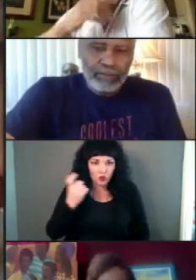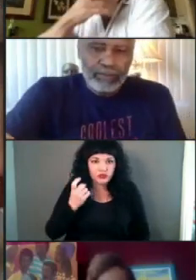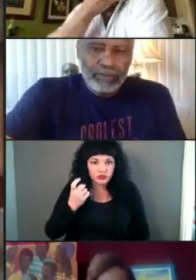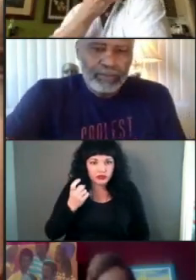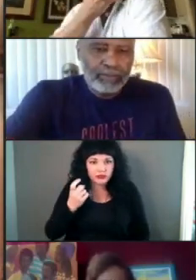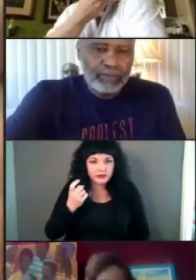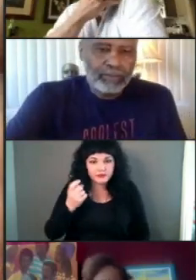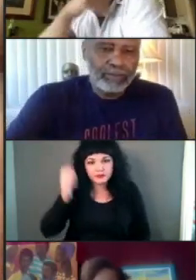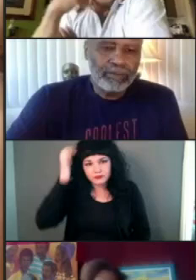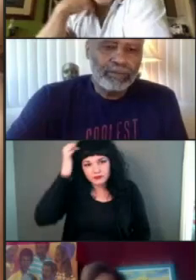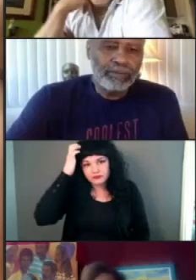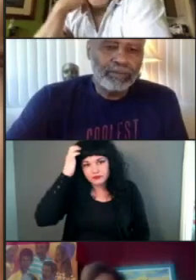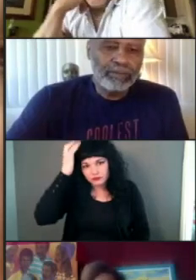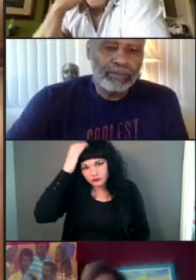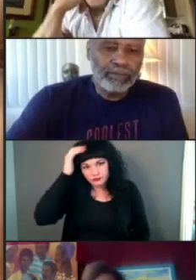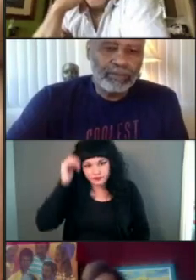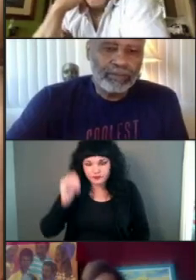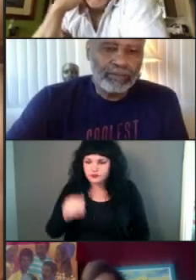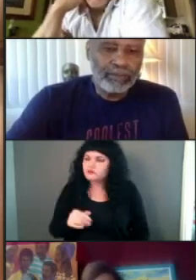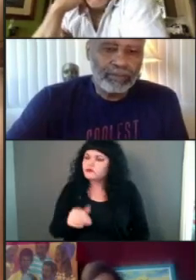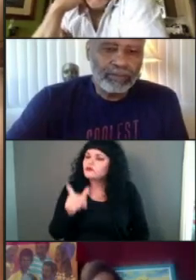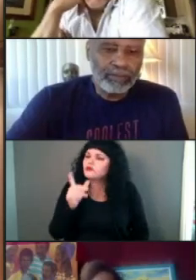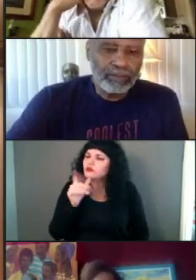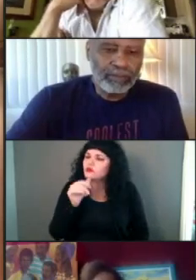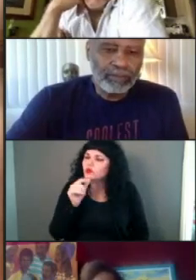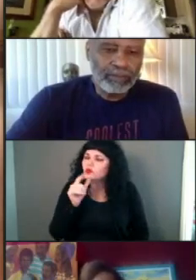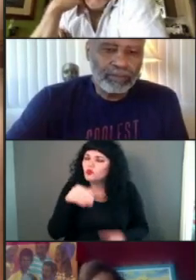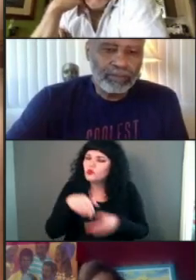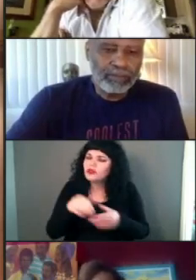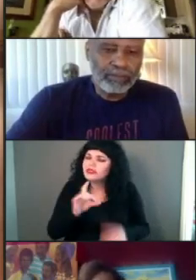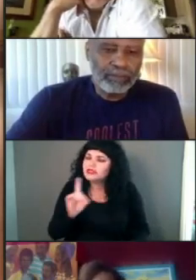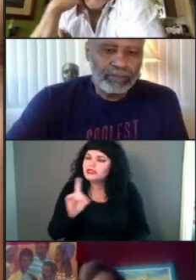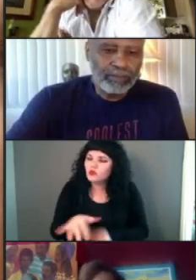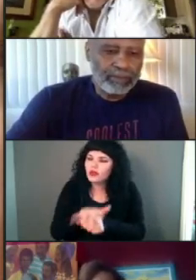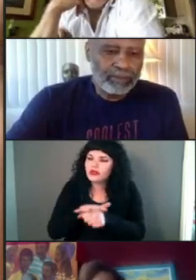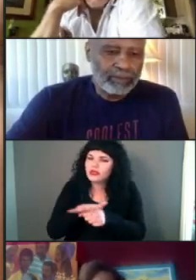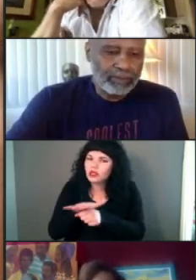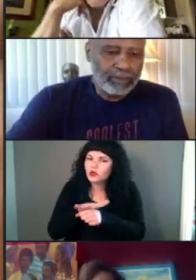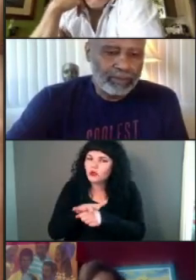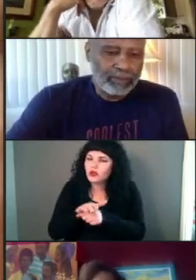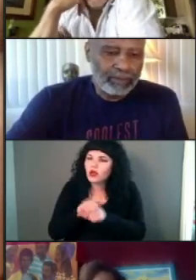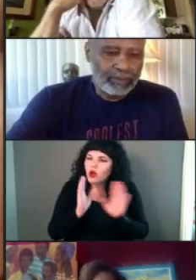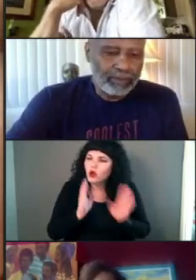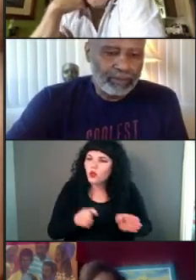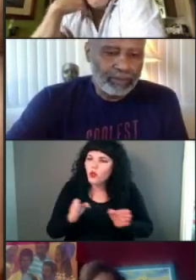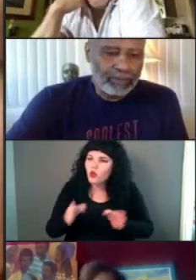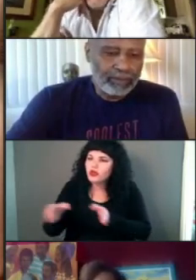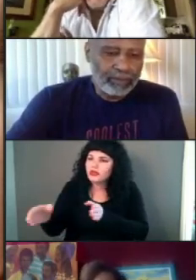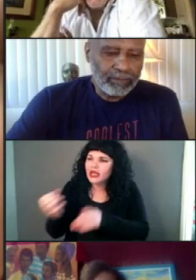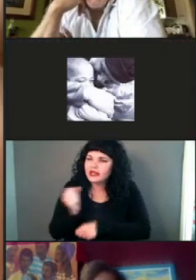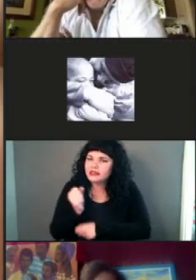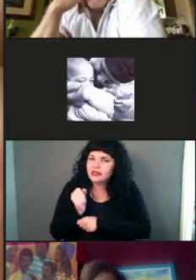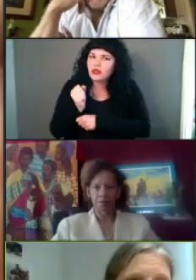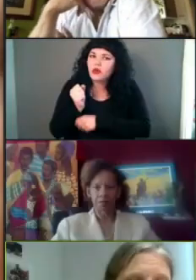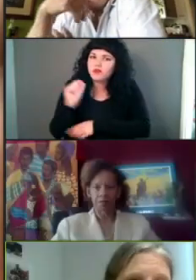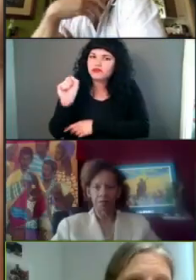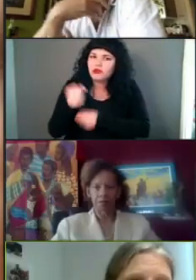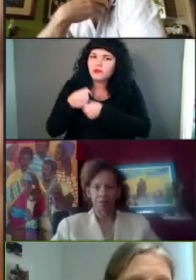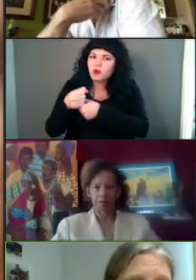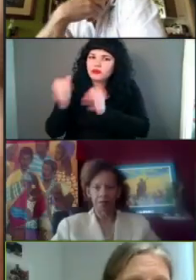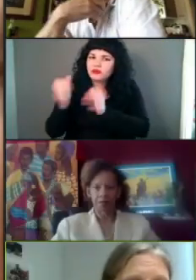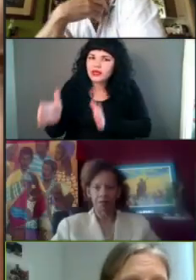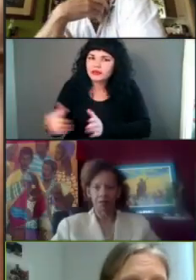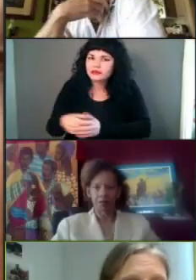who in the Detroit area or in Detroit are organizing protests. I'm going to ask Molly Sweeney if she can